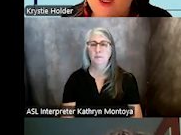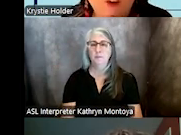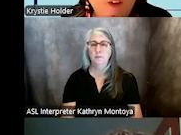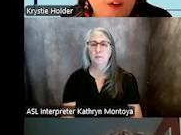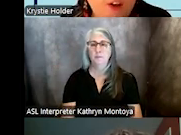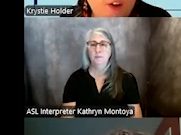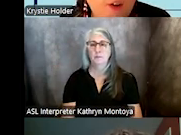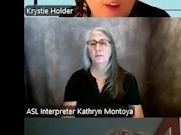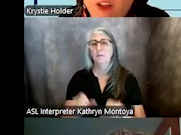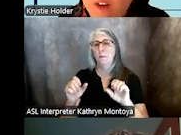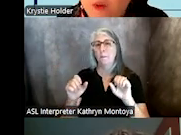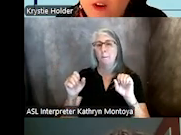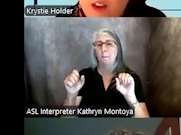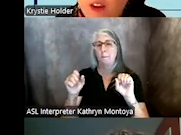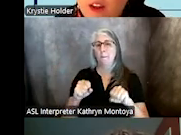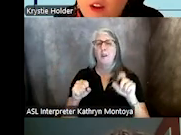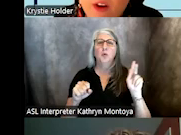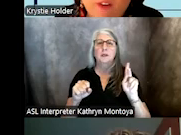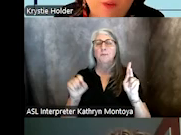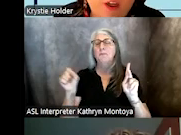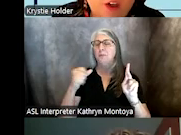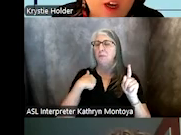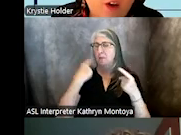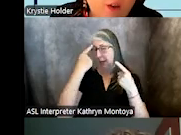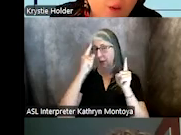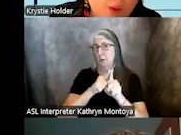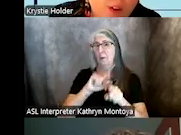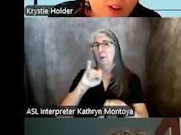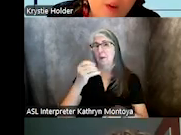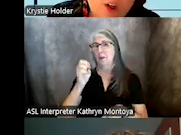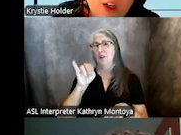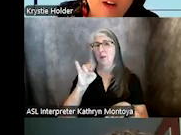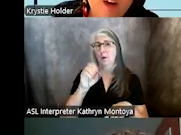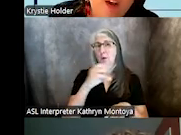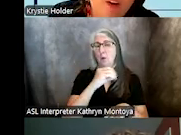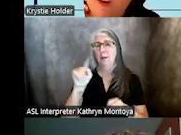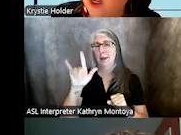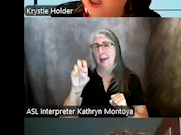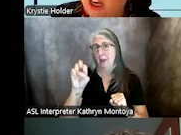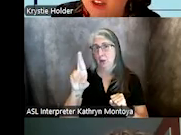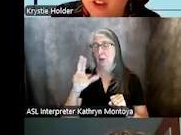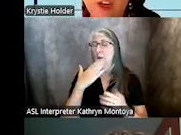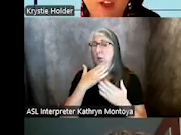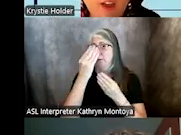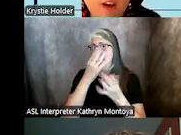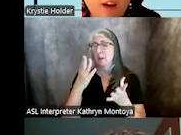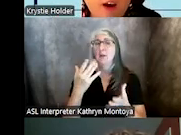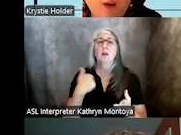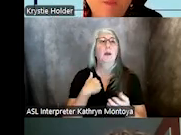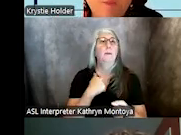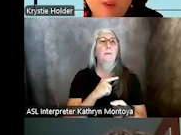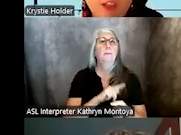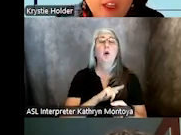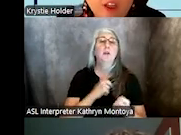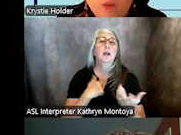Yeah, I agree with Jericho and Taylor as well. That's great information. I also personally would share, just to kind of add to that,